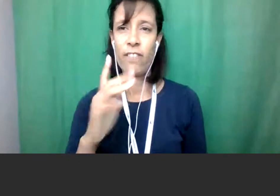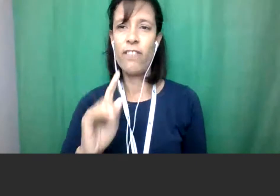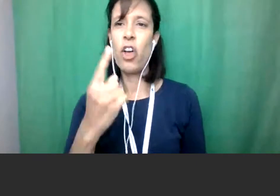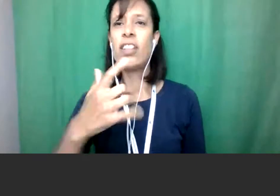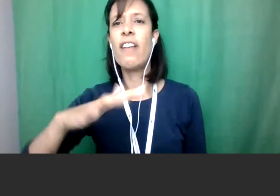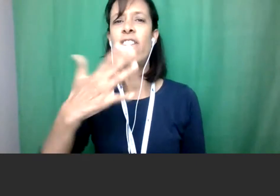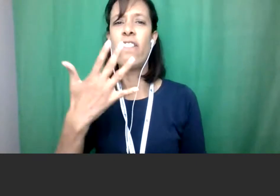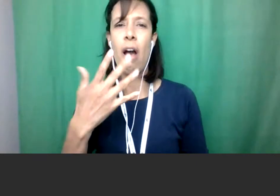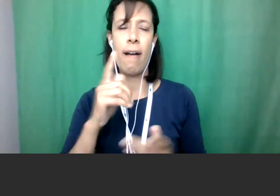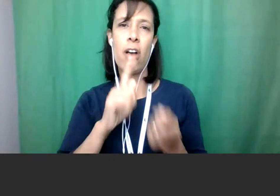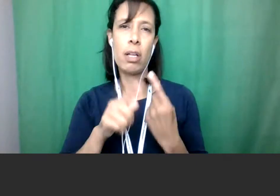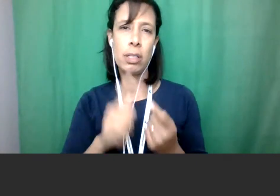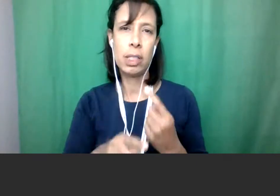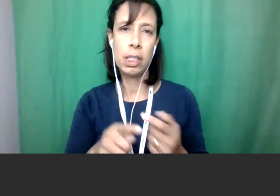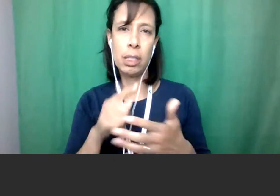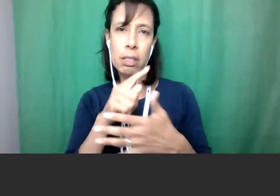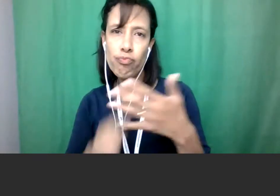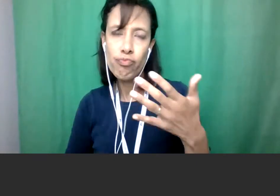So we've got,